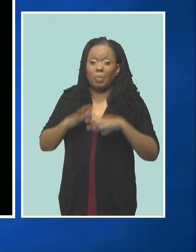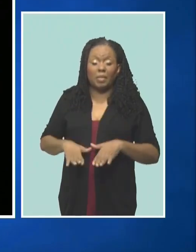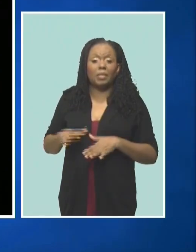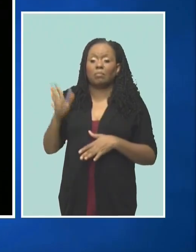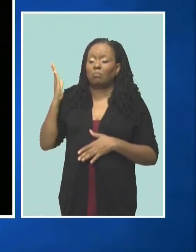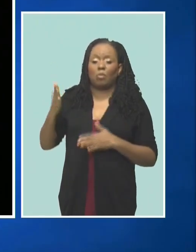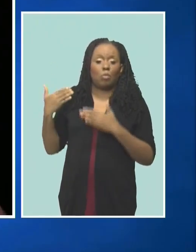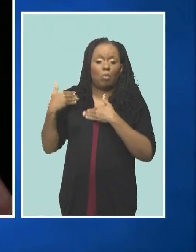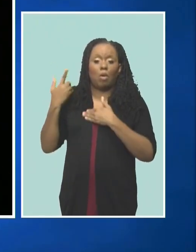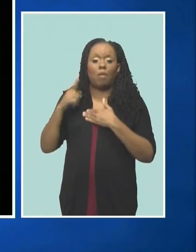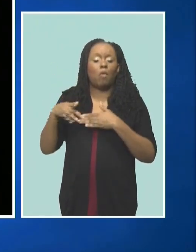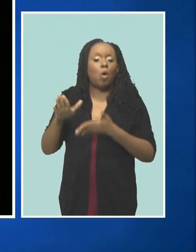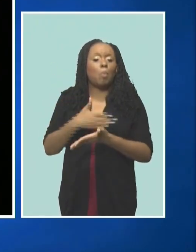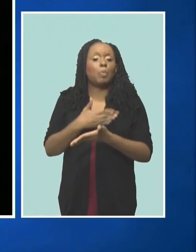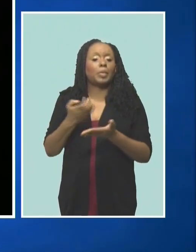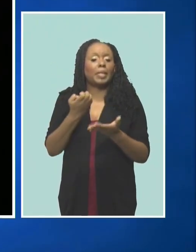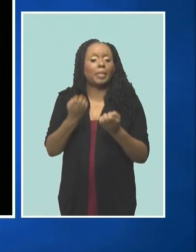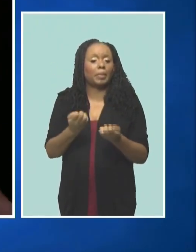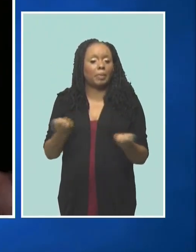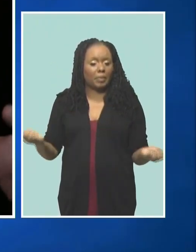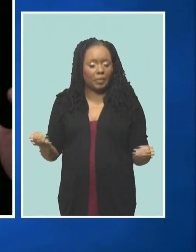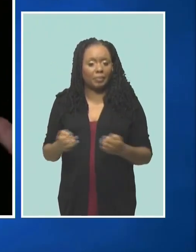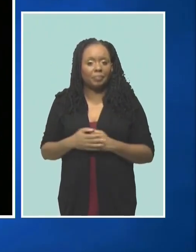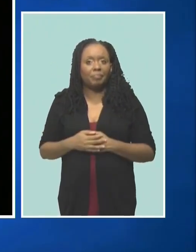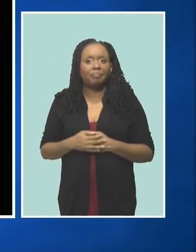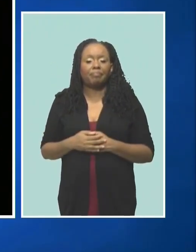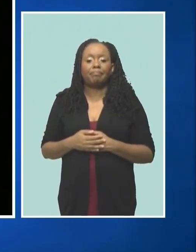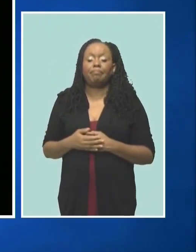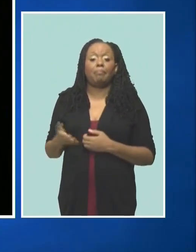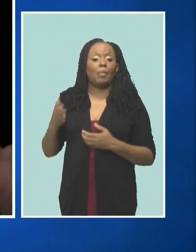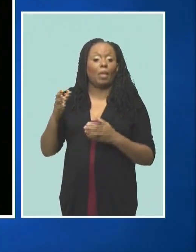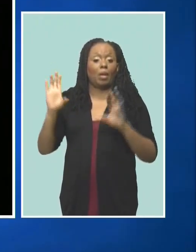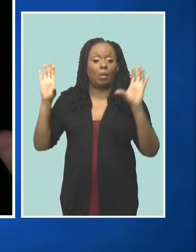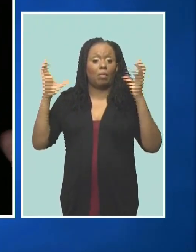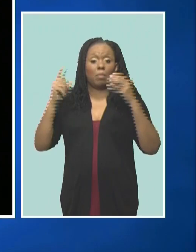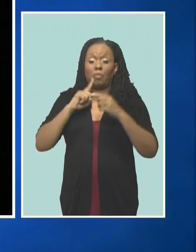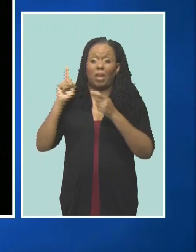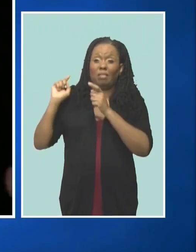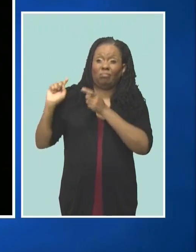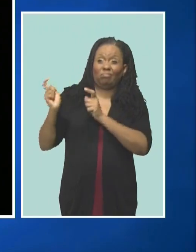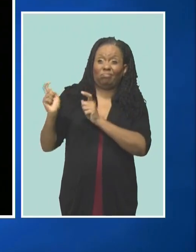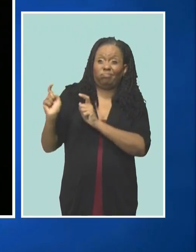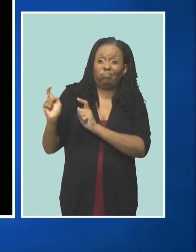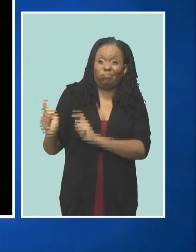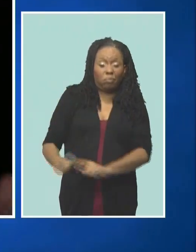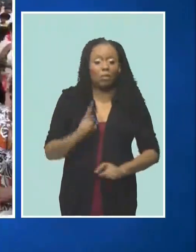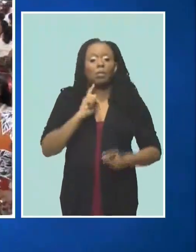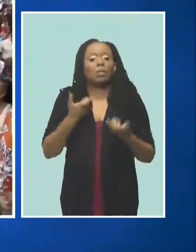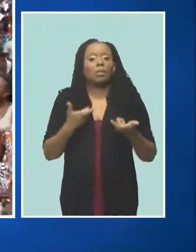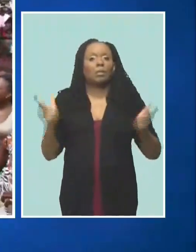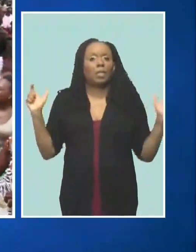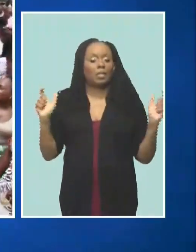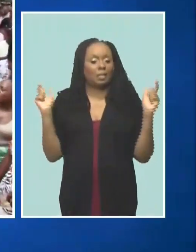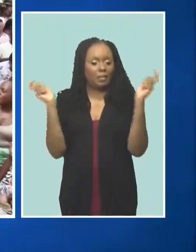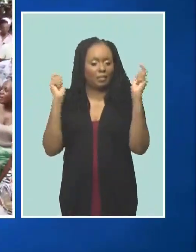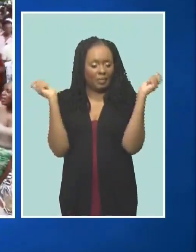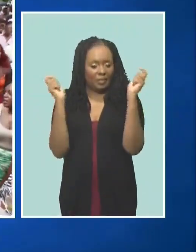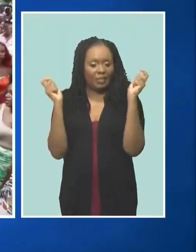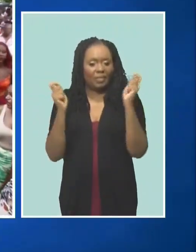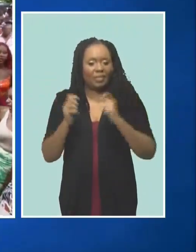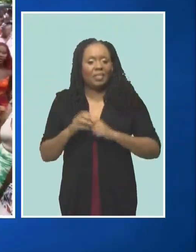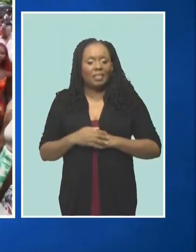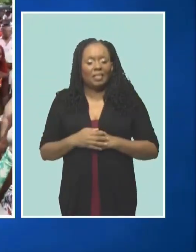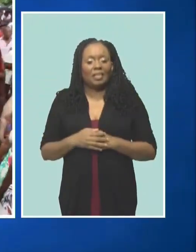has evolved so much as it's really a big festival. It really started off when I